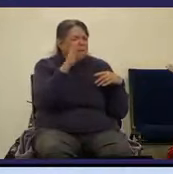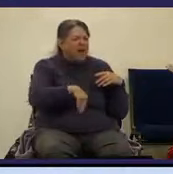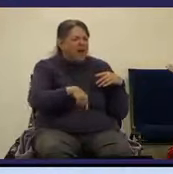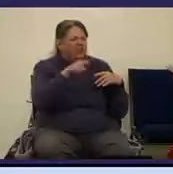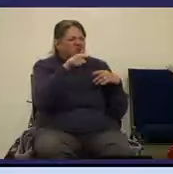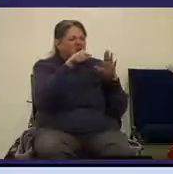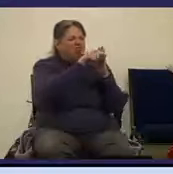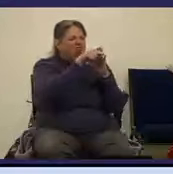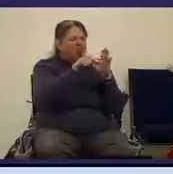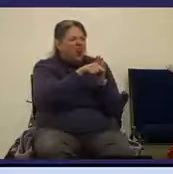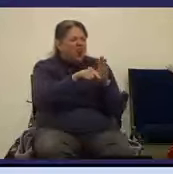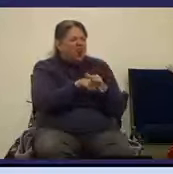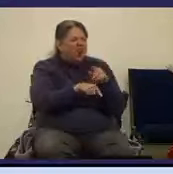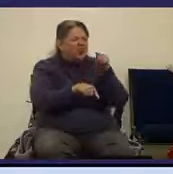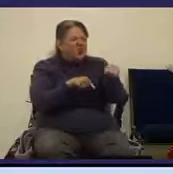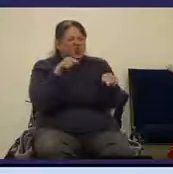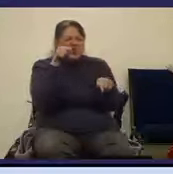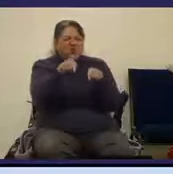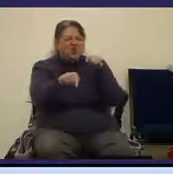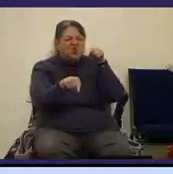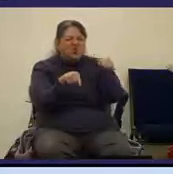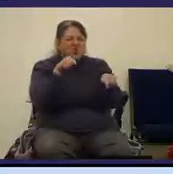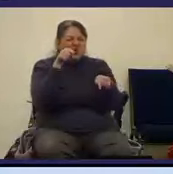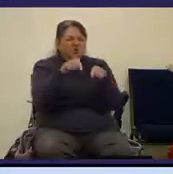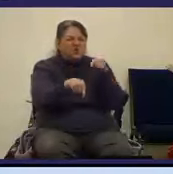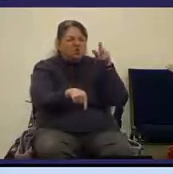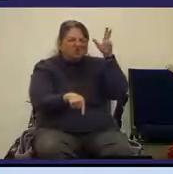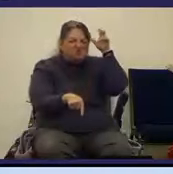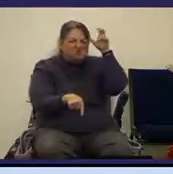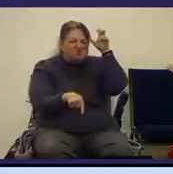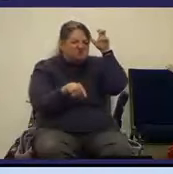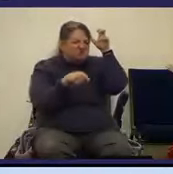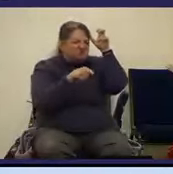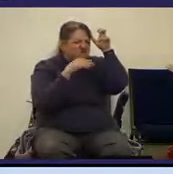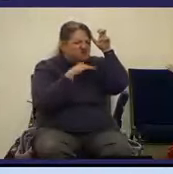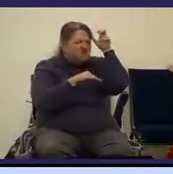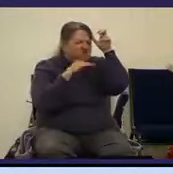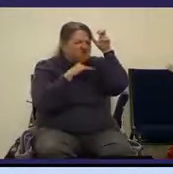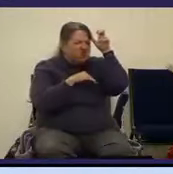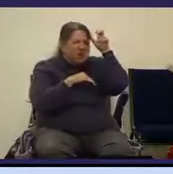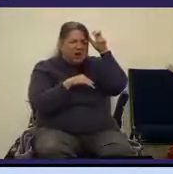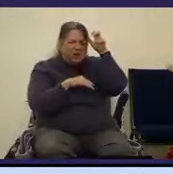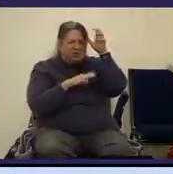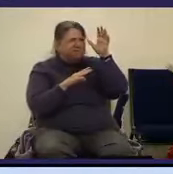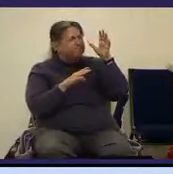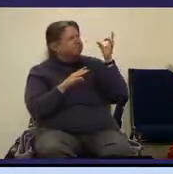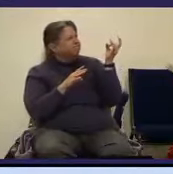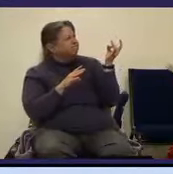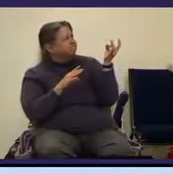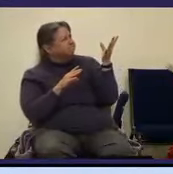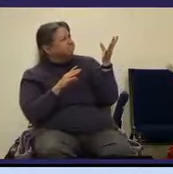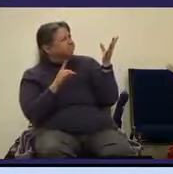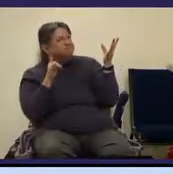he's disappointed us, even though we're hearing that, we can resist the devil by claiming God's word.